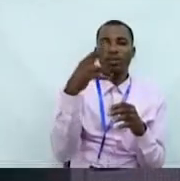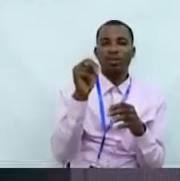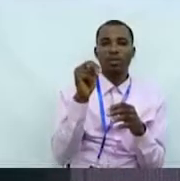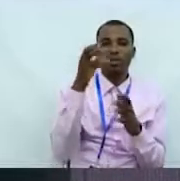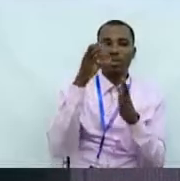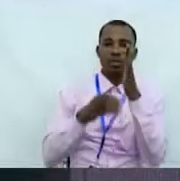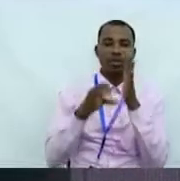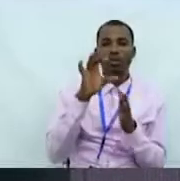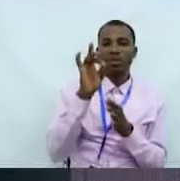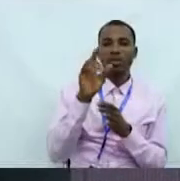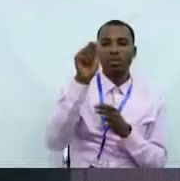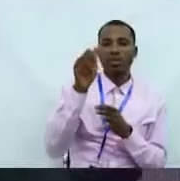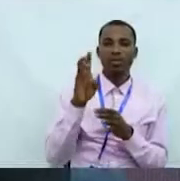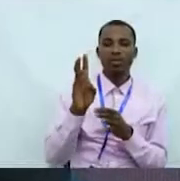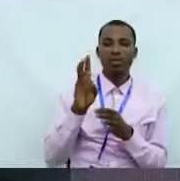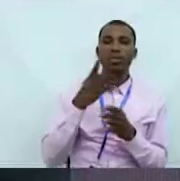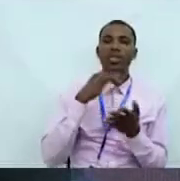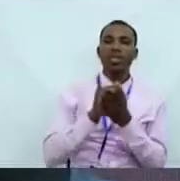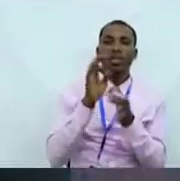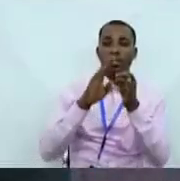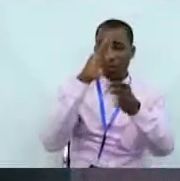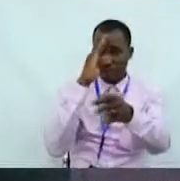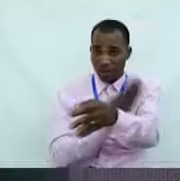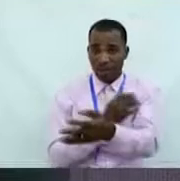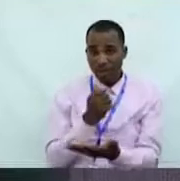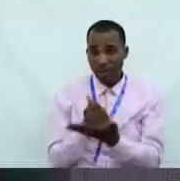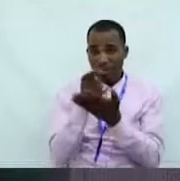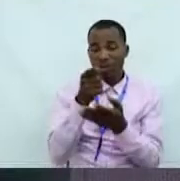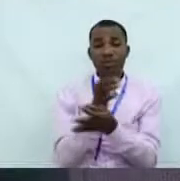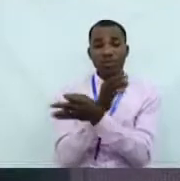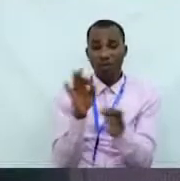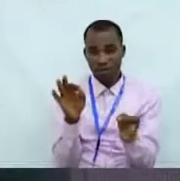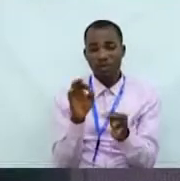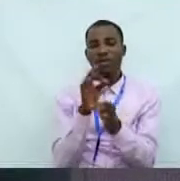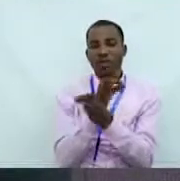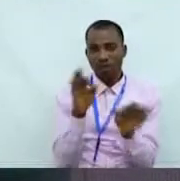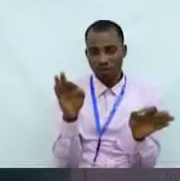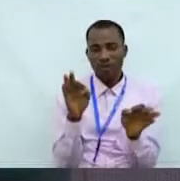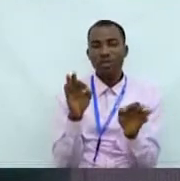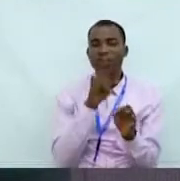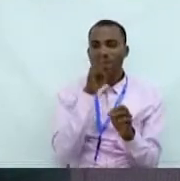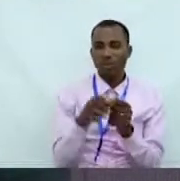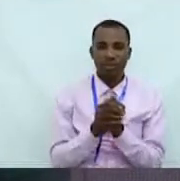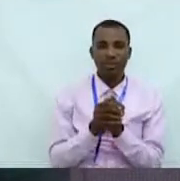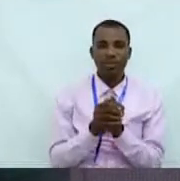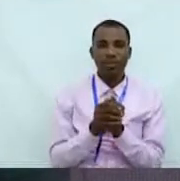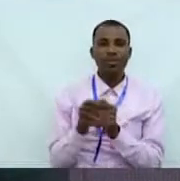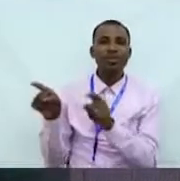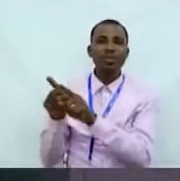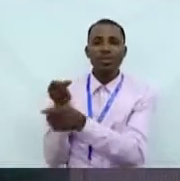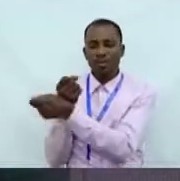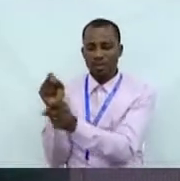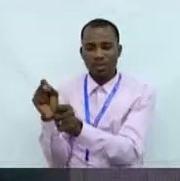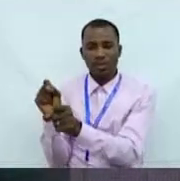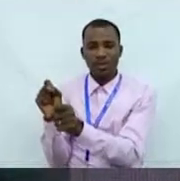free. That's sanctification. All these things are scattered in the Bible. Number 8, justification has to do